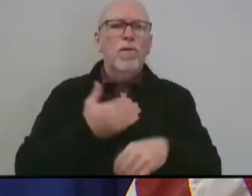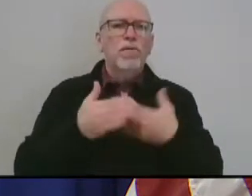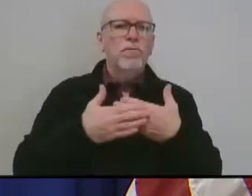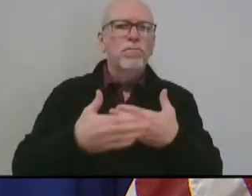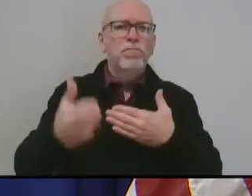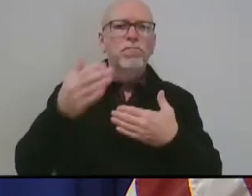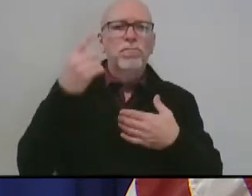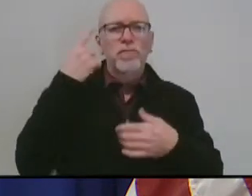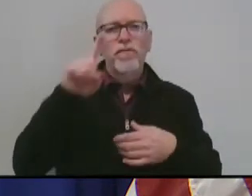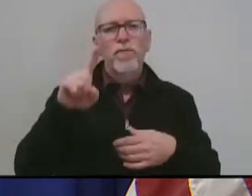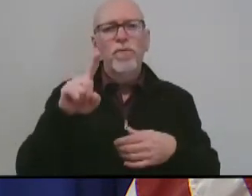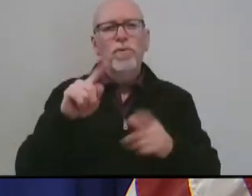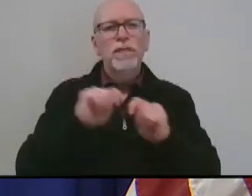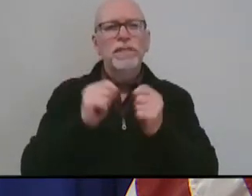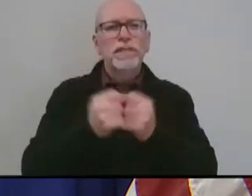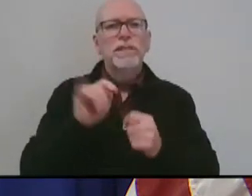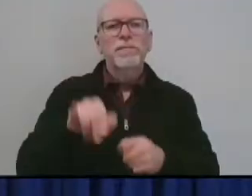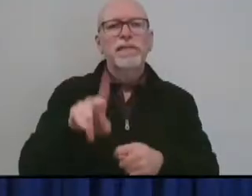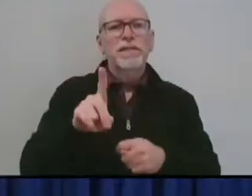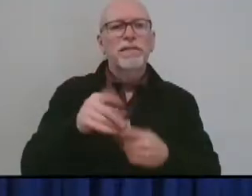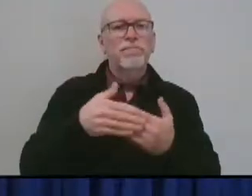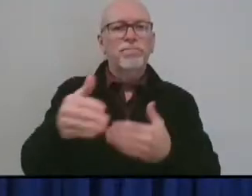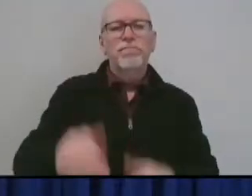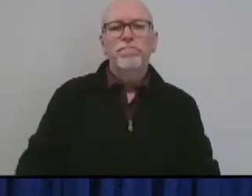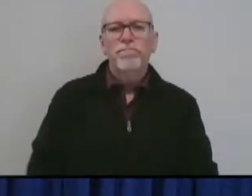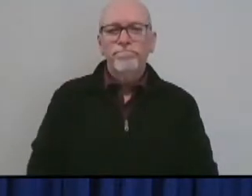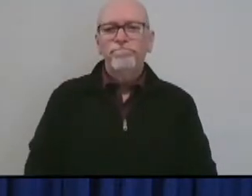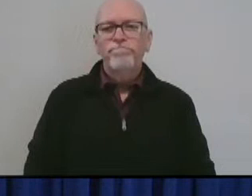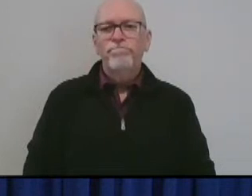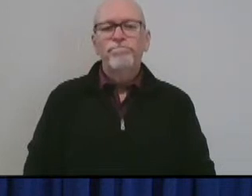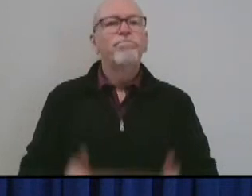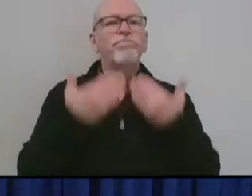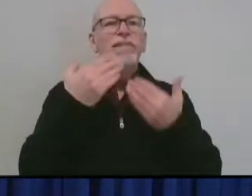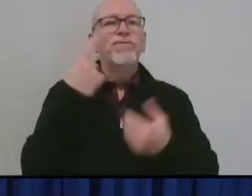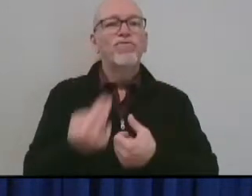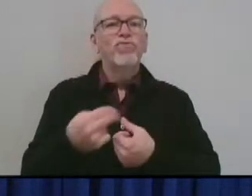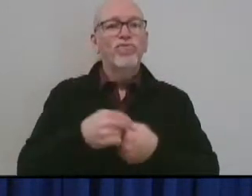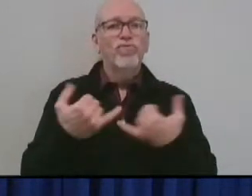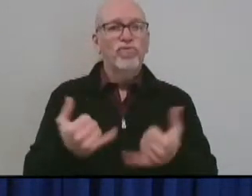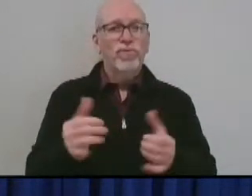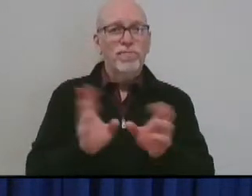for Team Indiana going forward. Thank you for joining today's